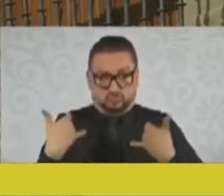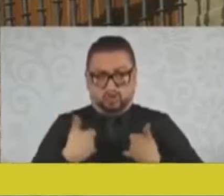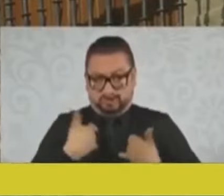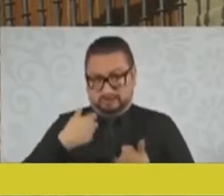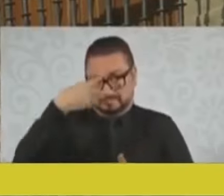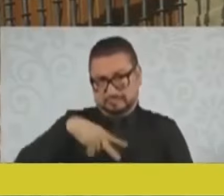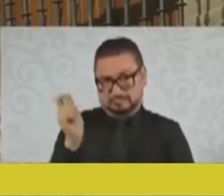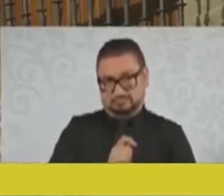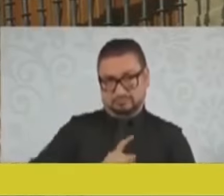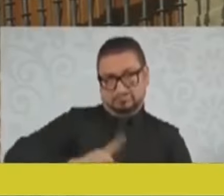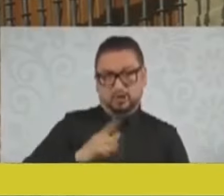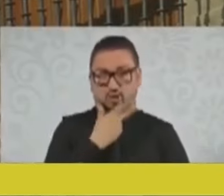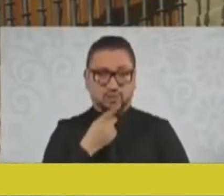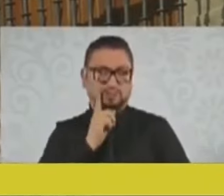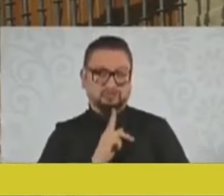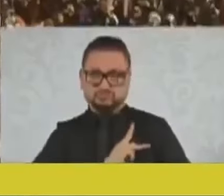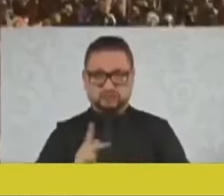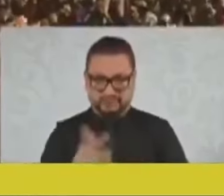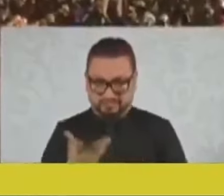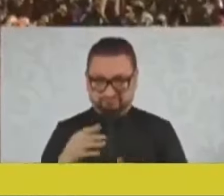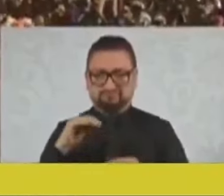by professional